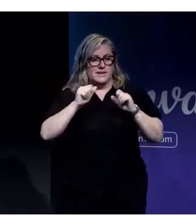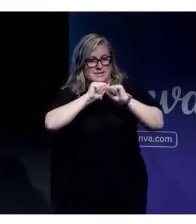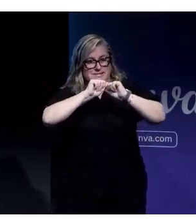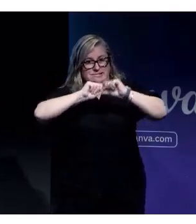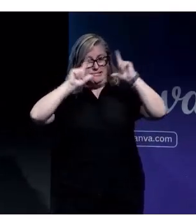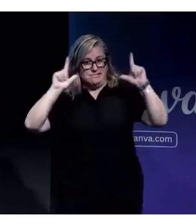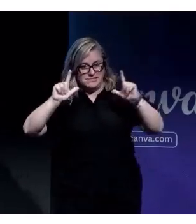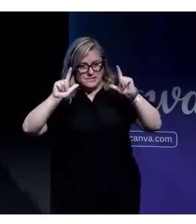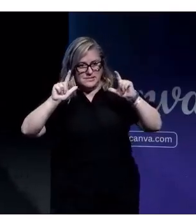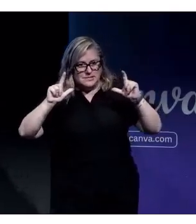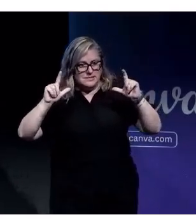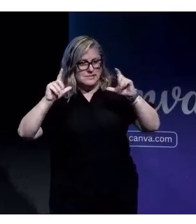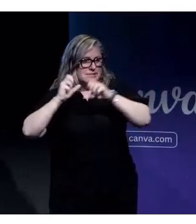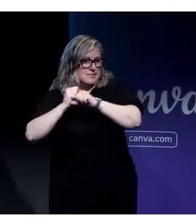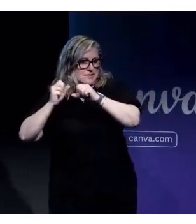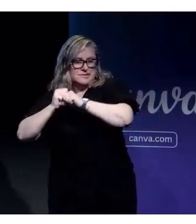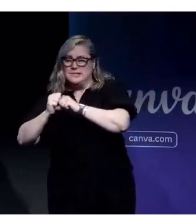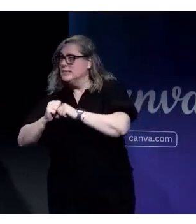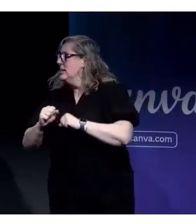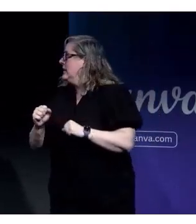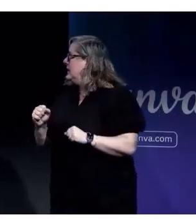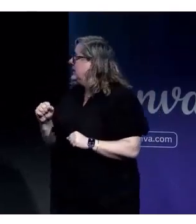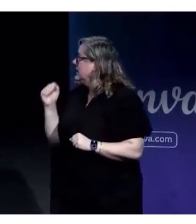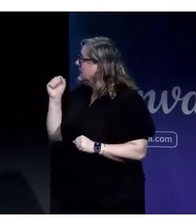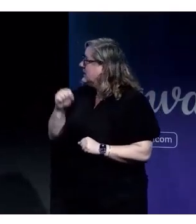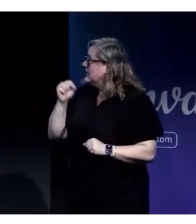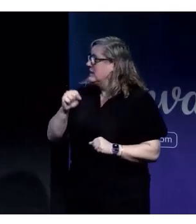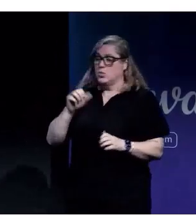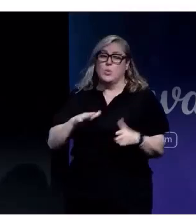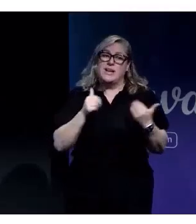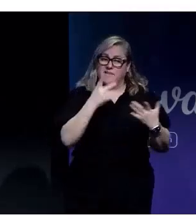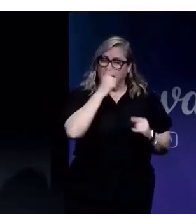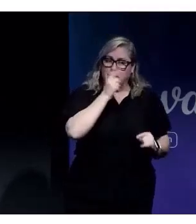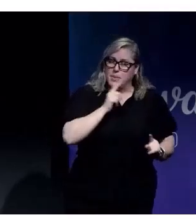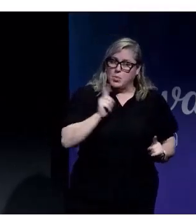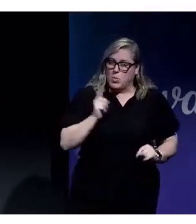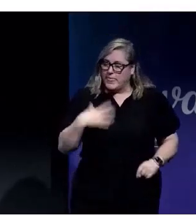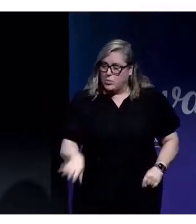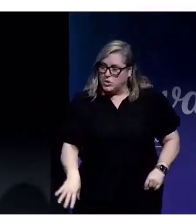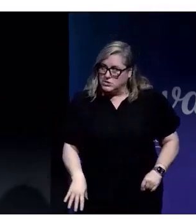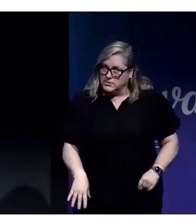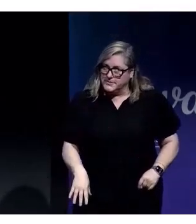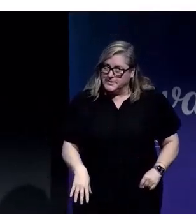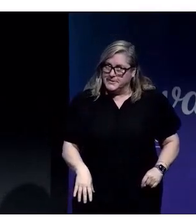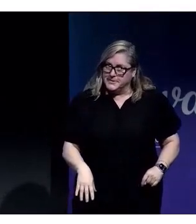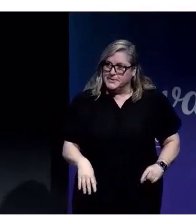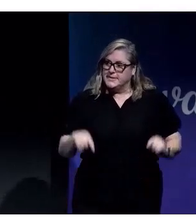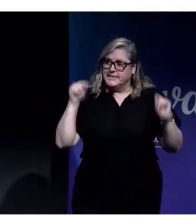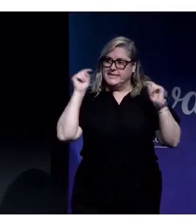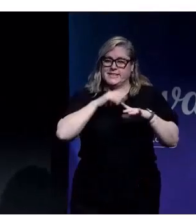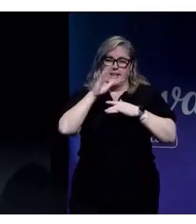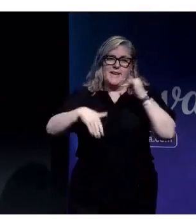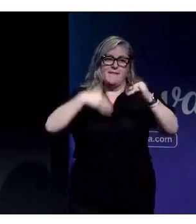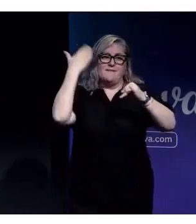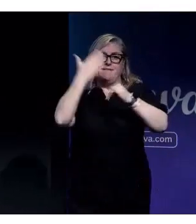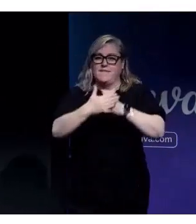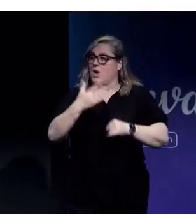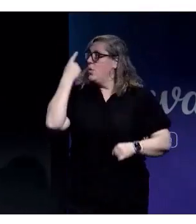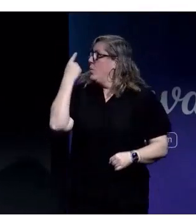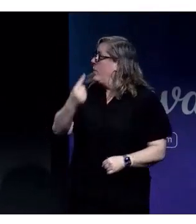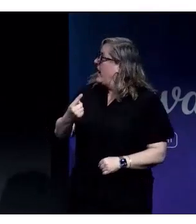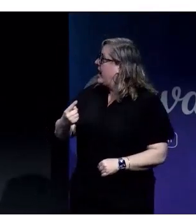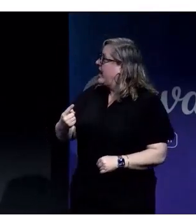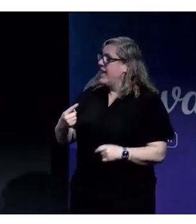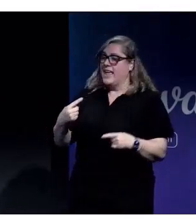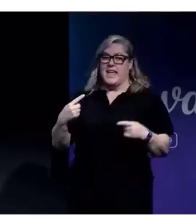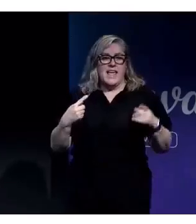chunk up, and that's what we're giving the people what they want. And this is the final iteration,